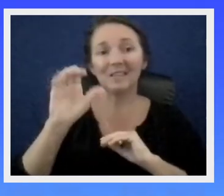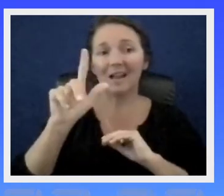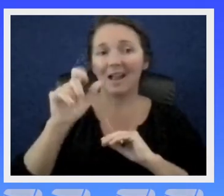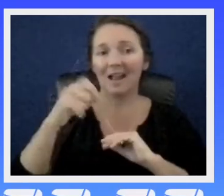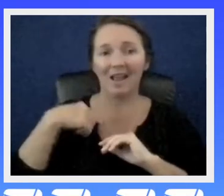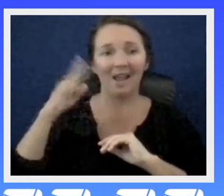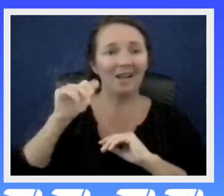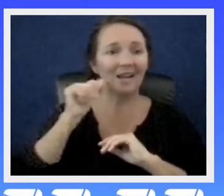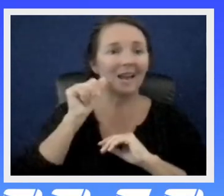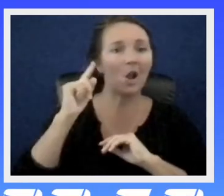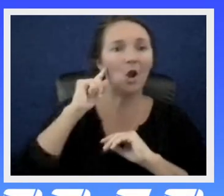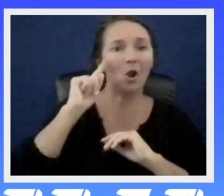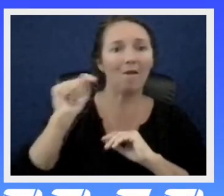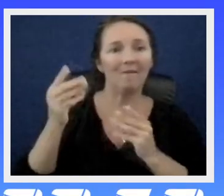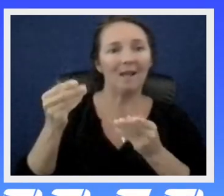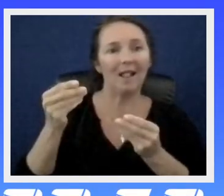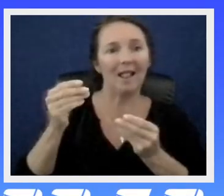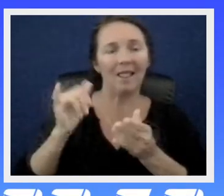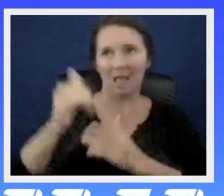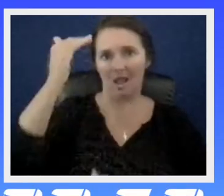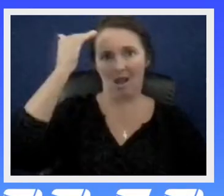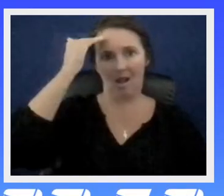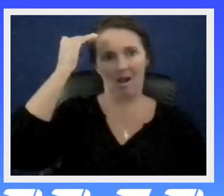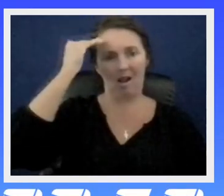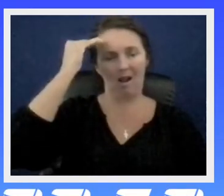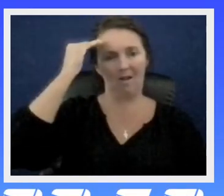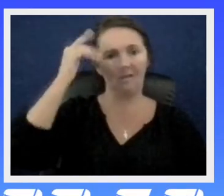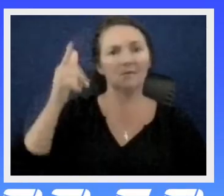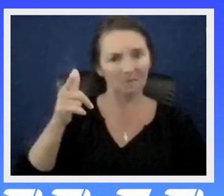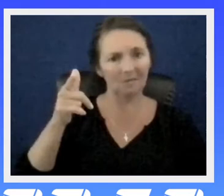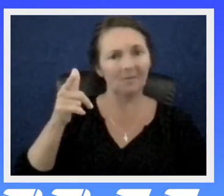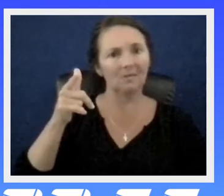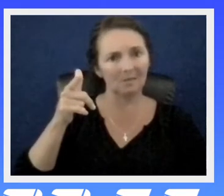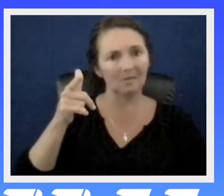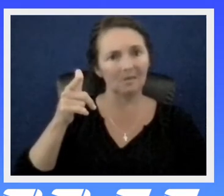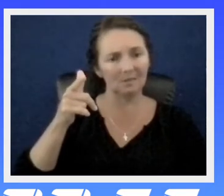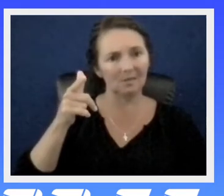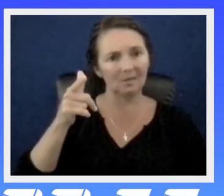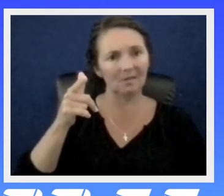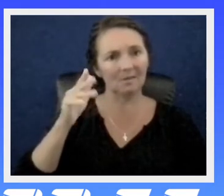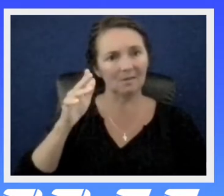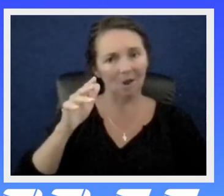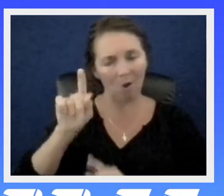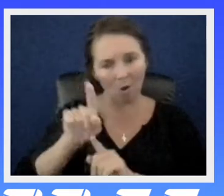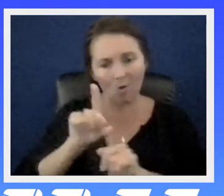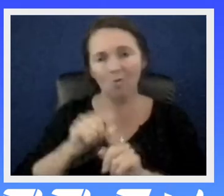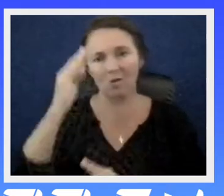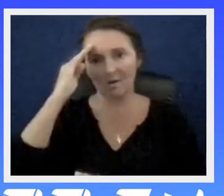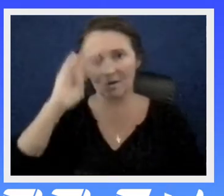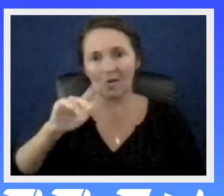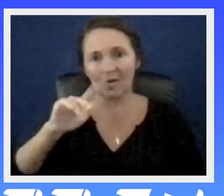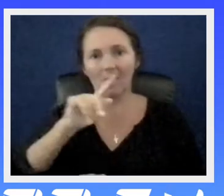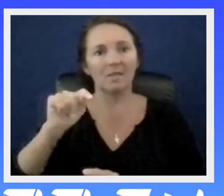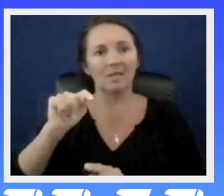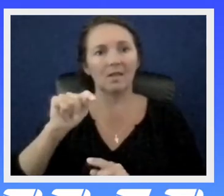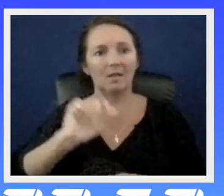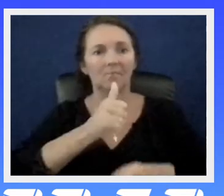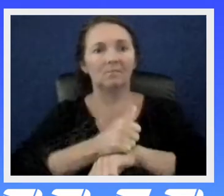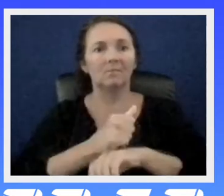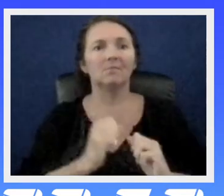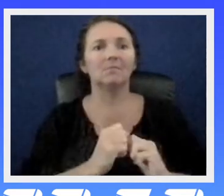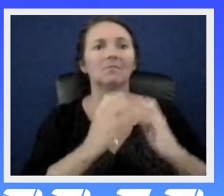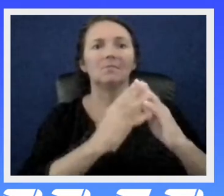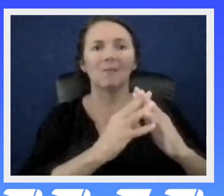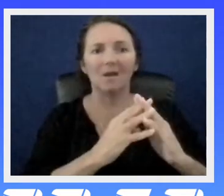land acknowledgement that is done by also acknowledging the colonization that is embedded in